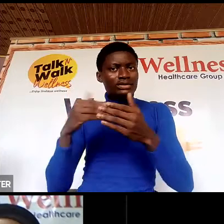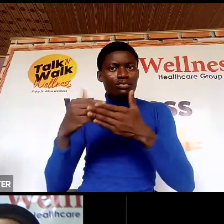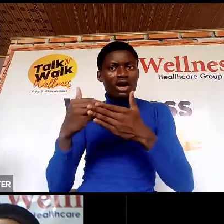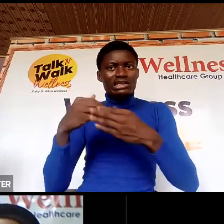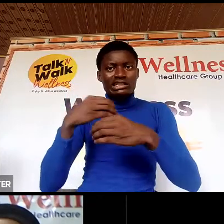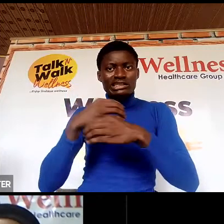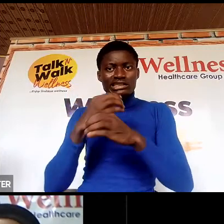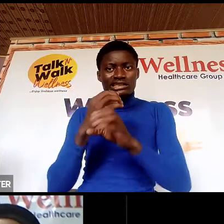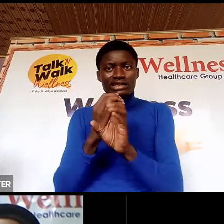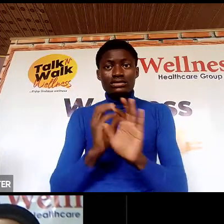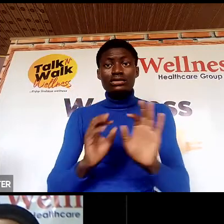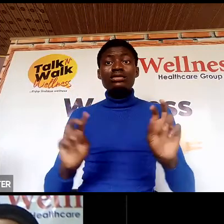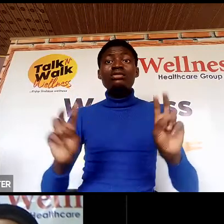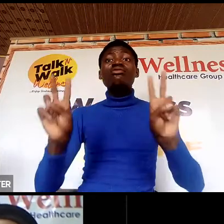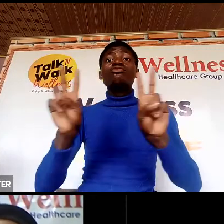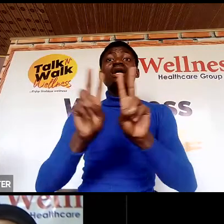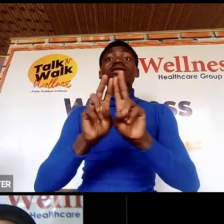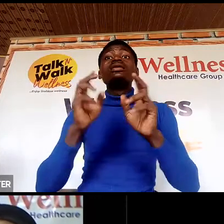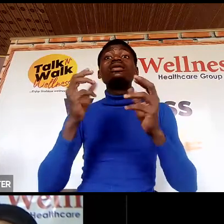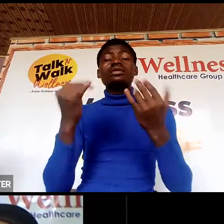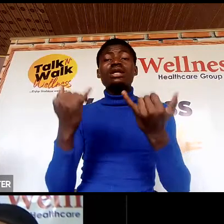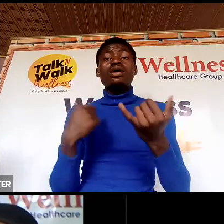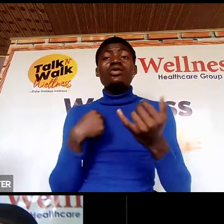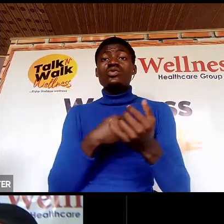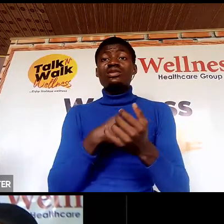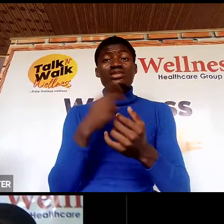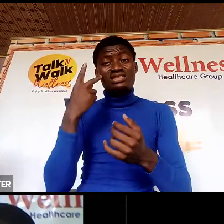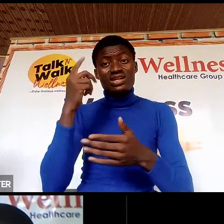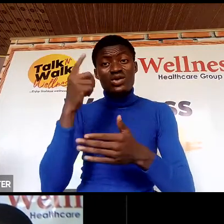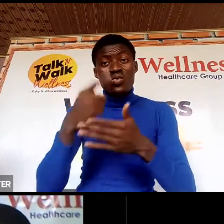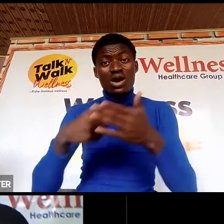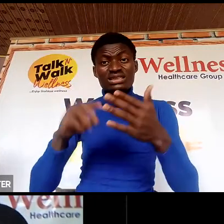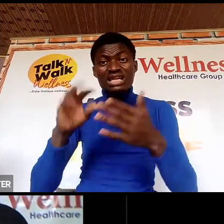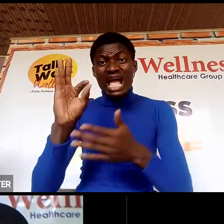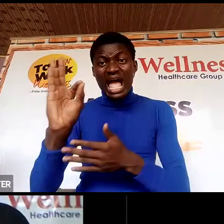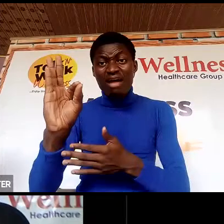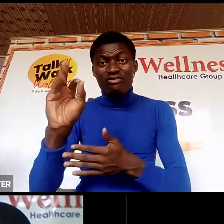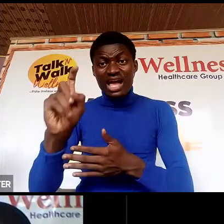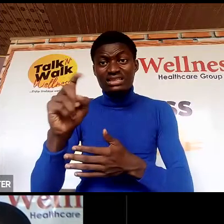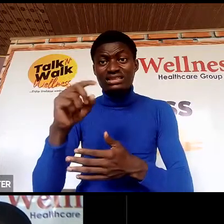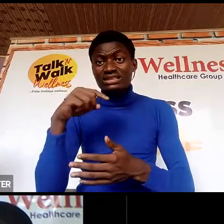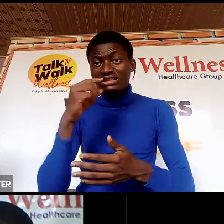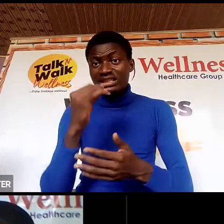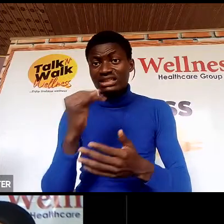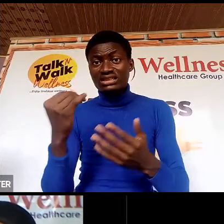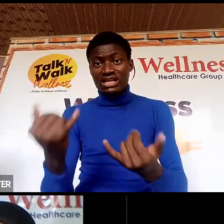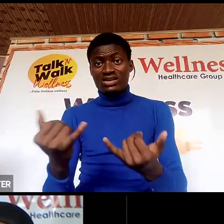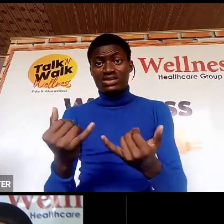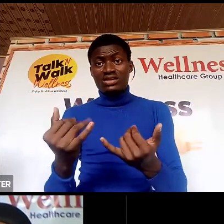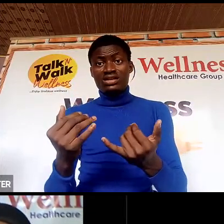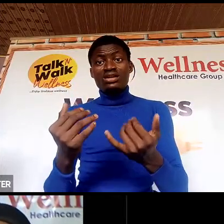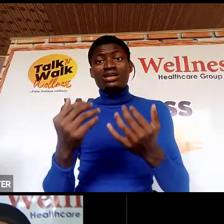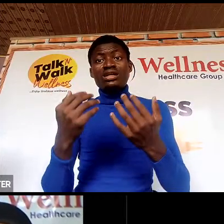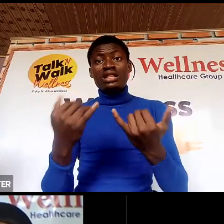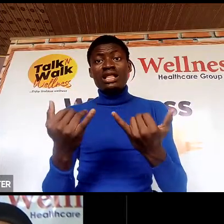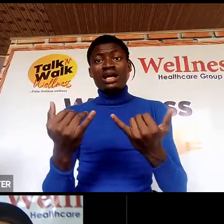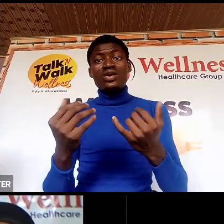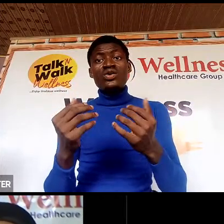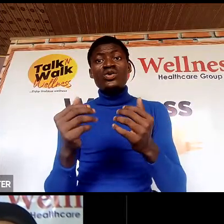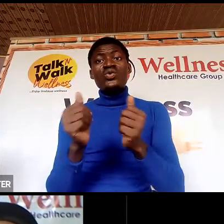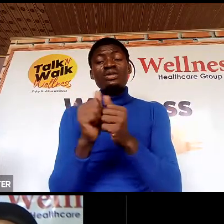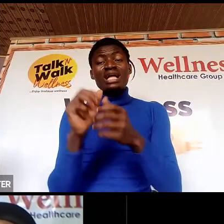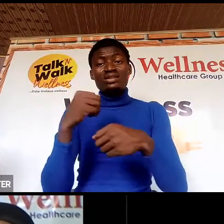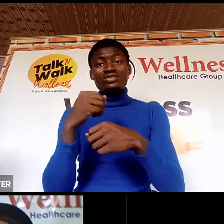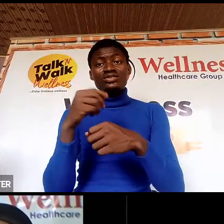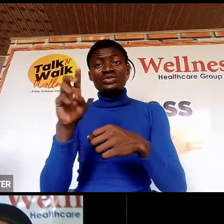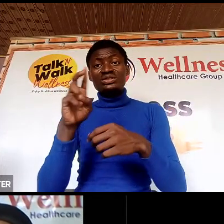money generate more, even keeping the money as cash, it can be losing value. You can imagine what 1 million naira is worth in dollars 10